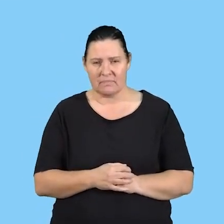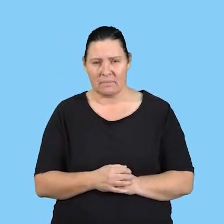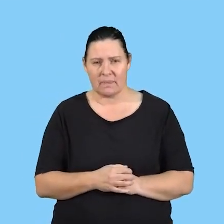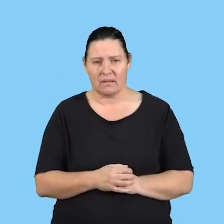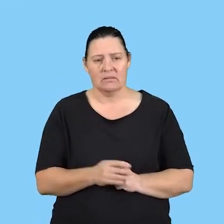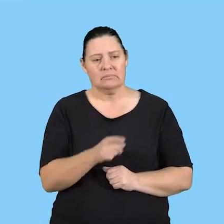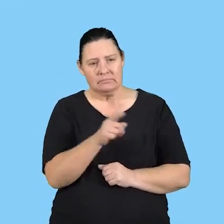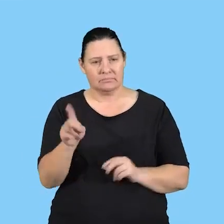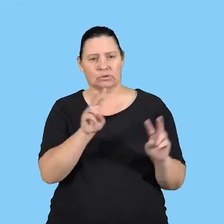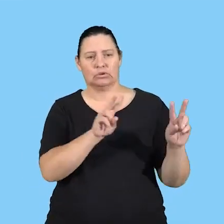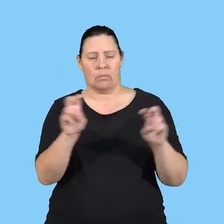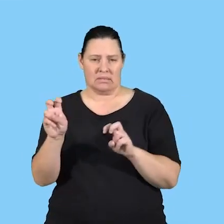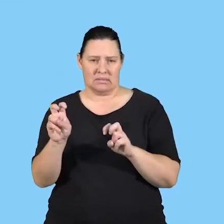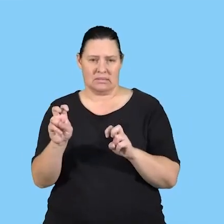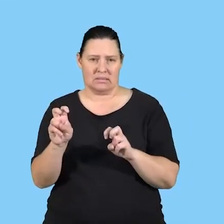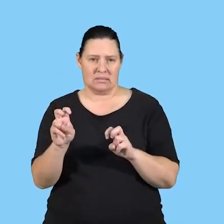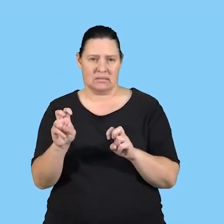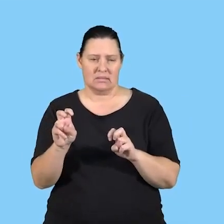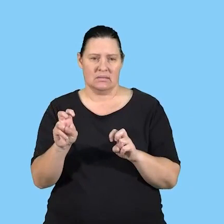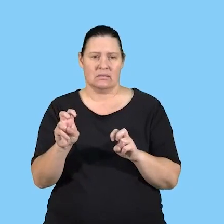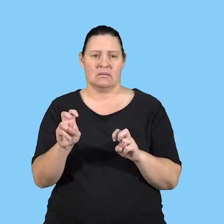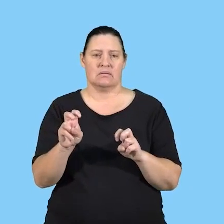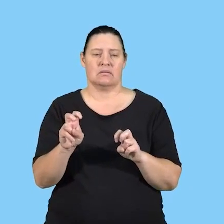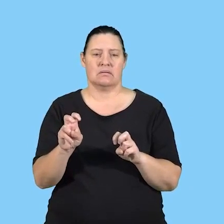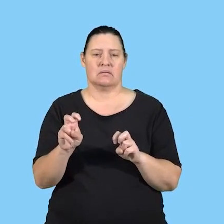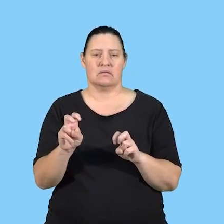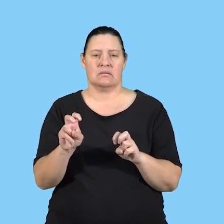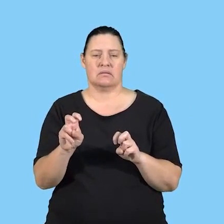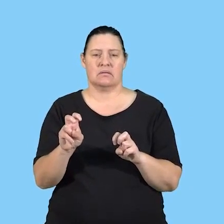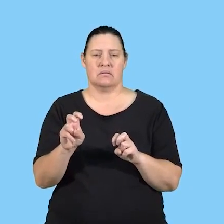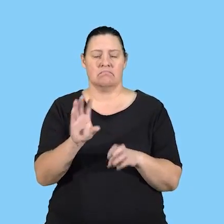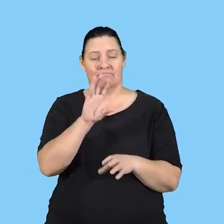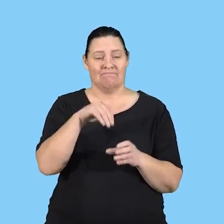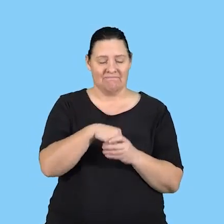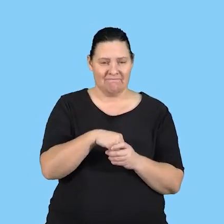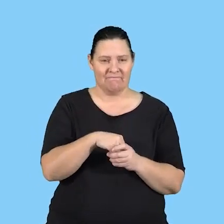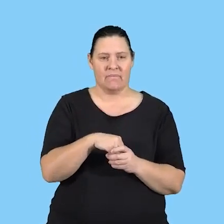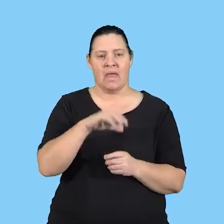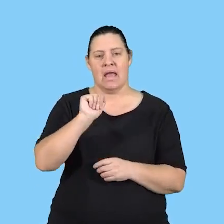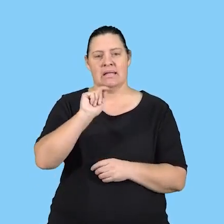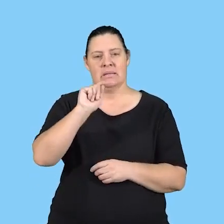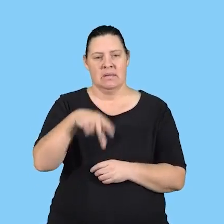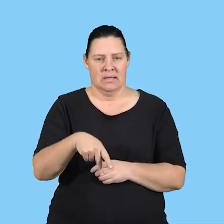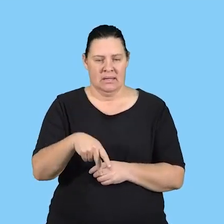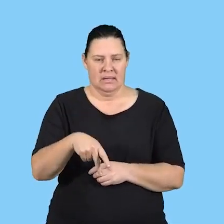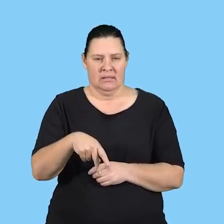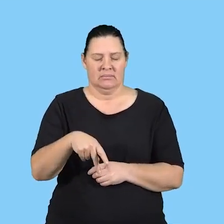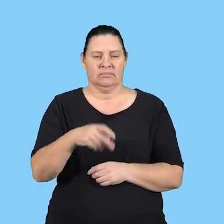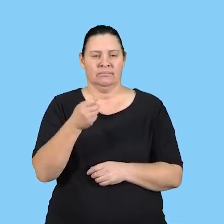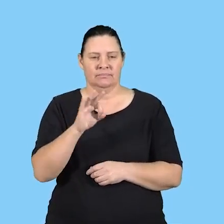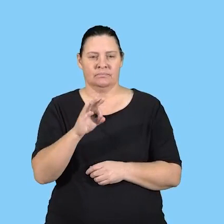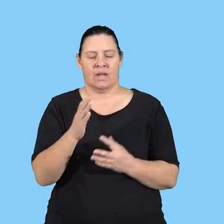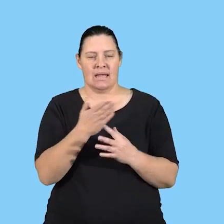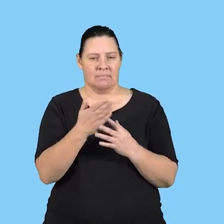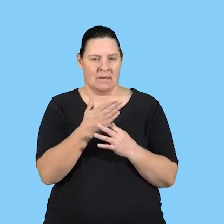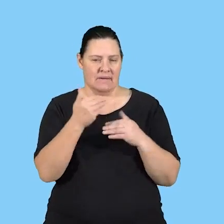so these are the topics we have in the ATP for the